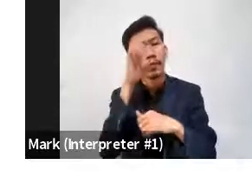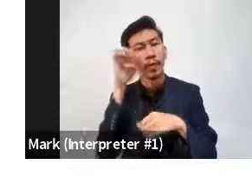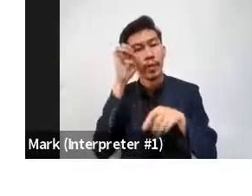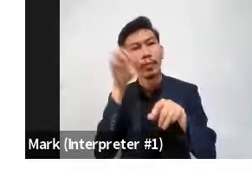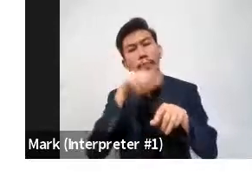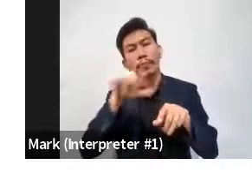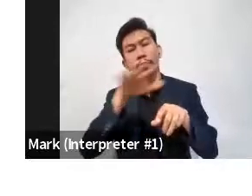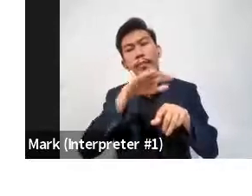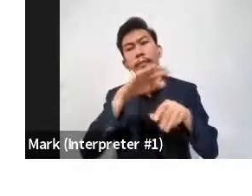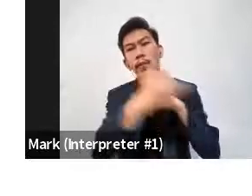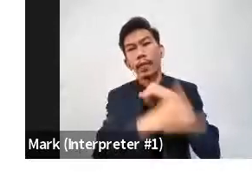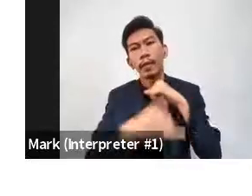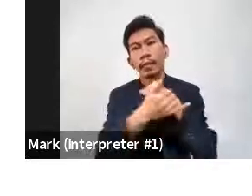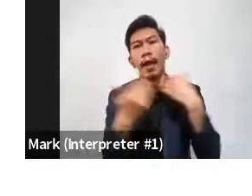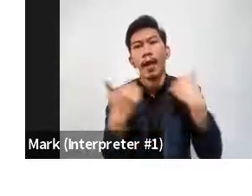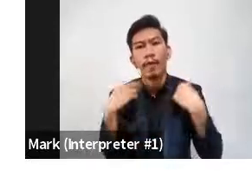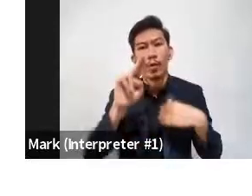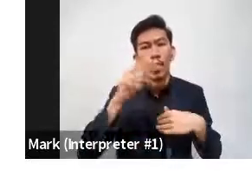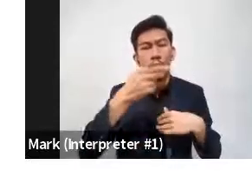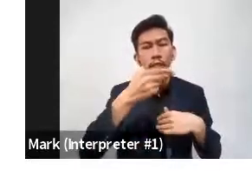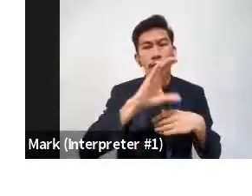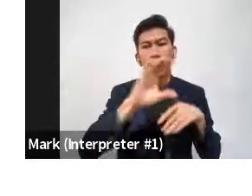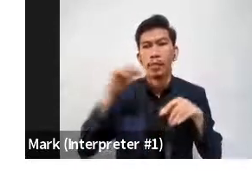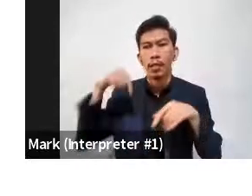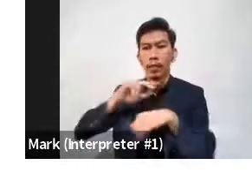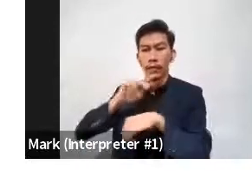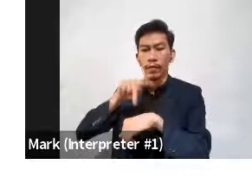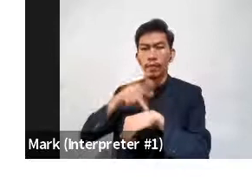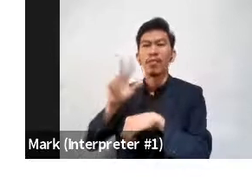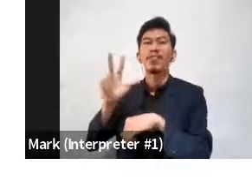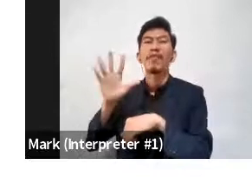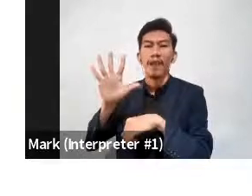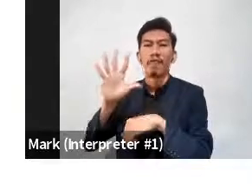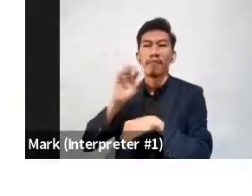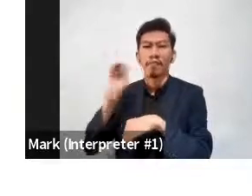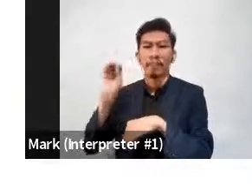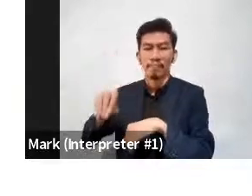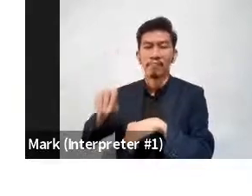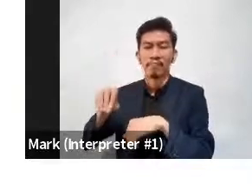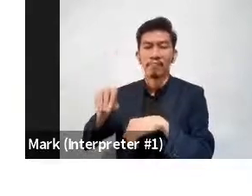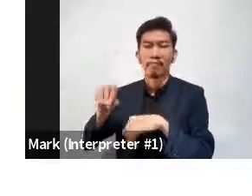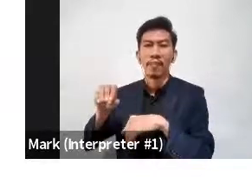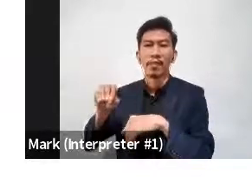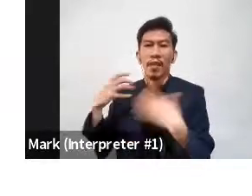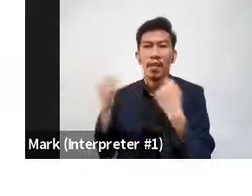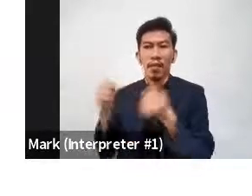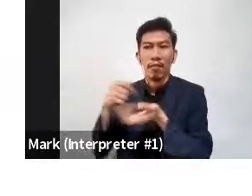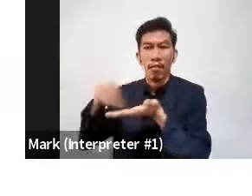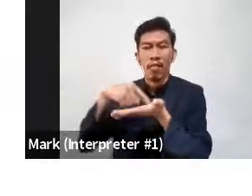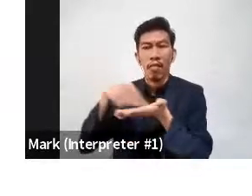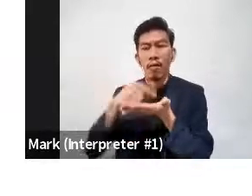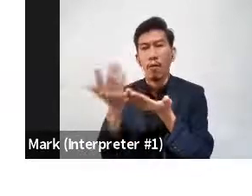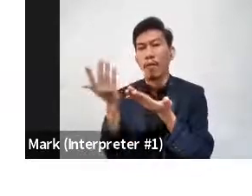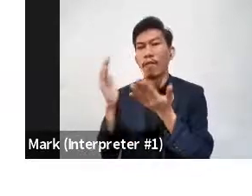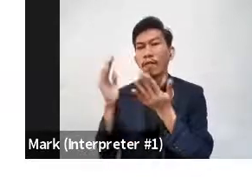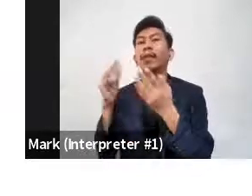who've achieved UHC. But in the Philippines, around 35% of the total health spending is actually is